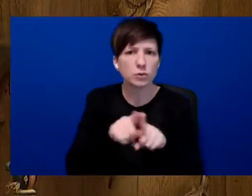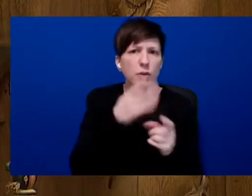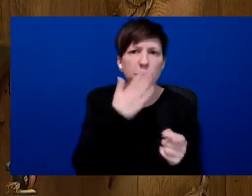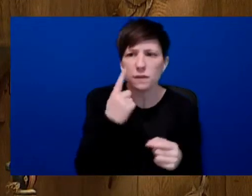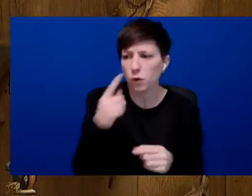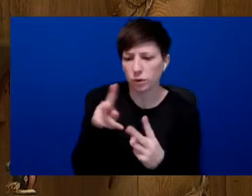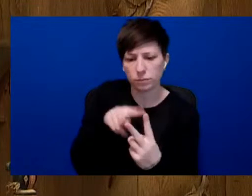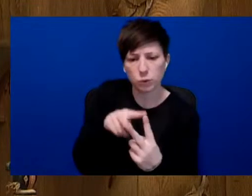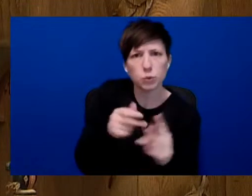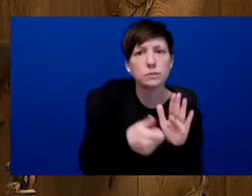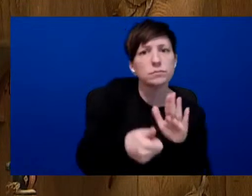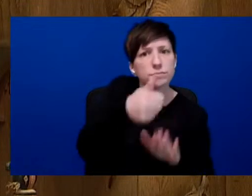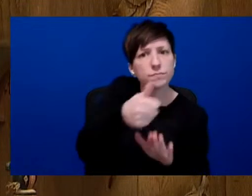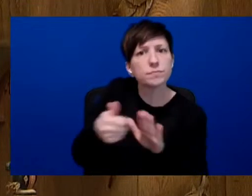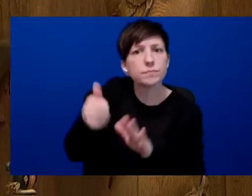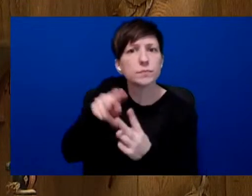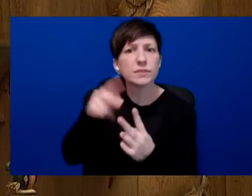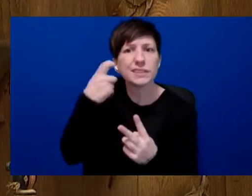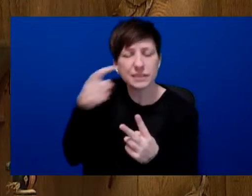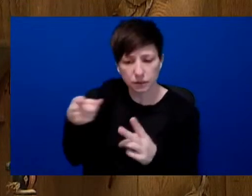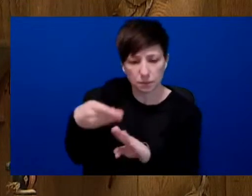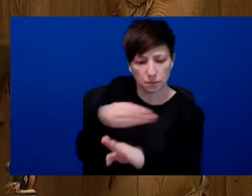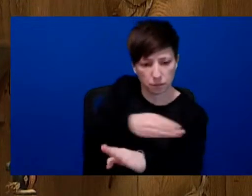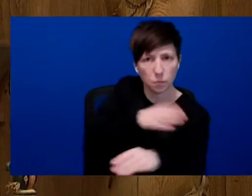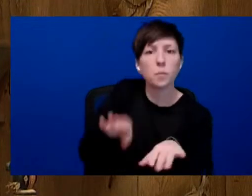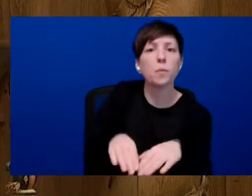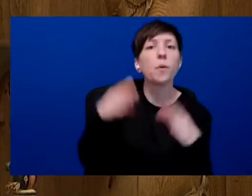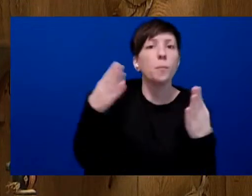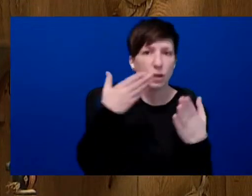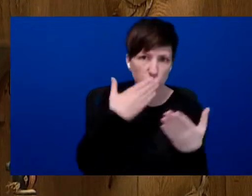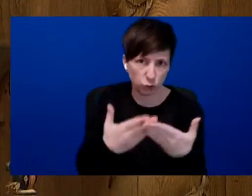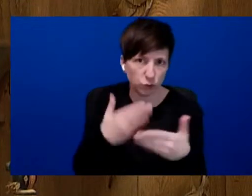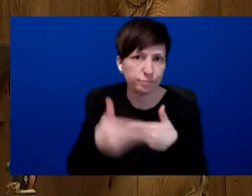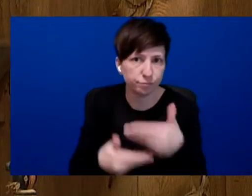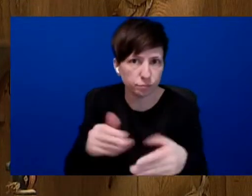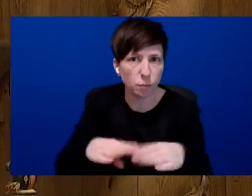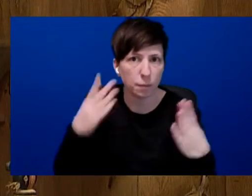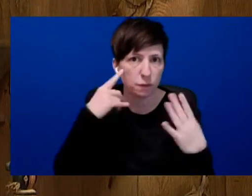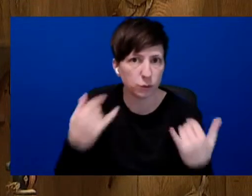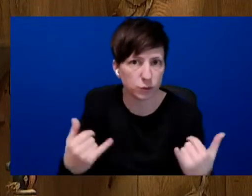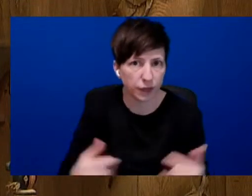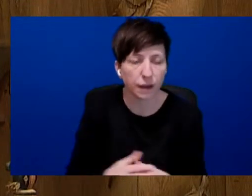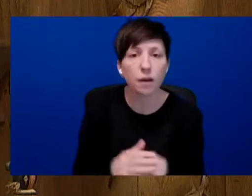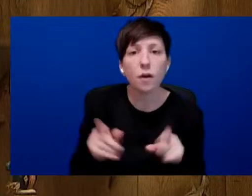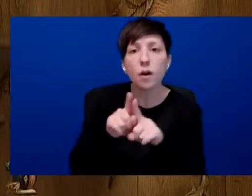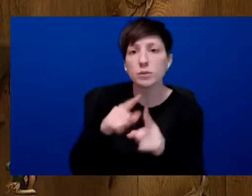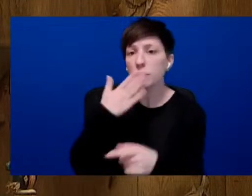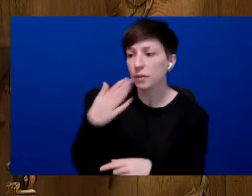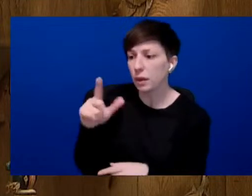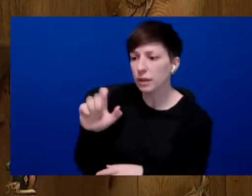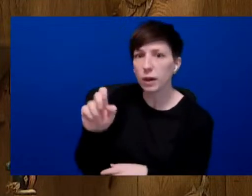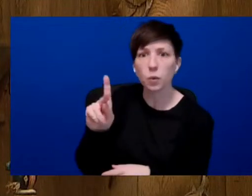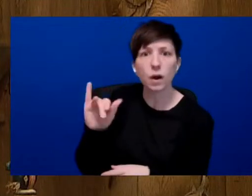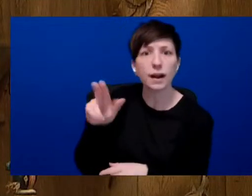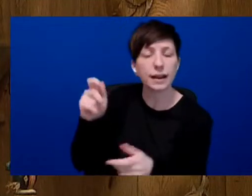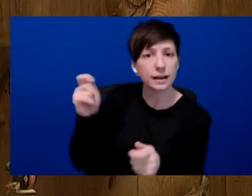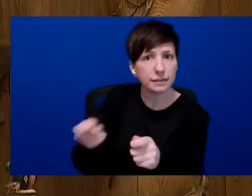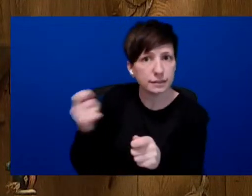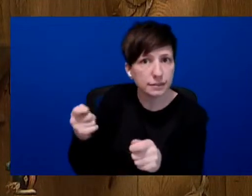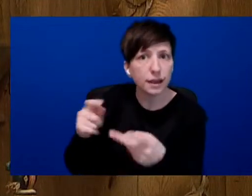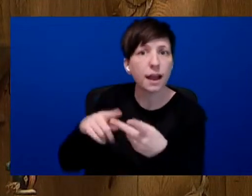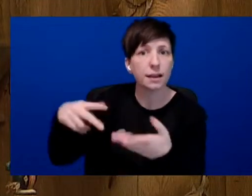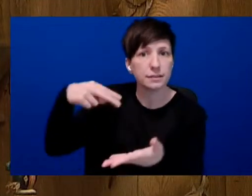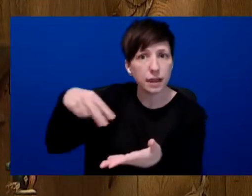Thomas of the Esquimalt Nation for starting us off in a good way, and to the Lekwungen dancers and drummers for a welcoming